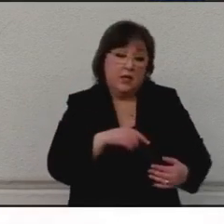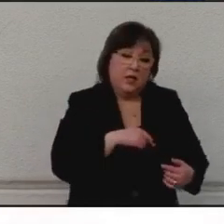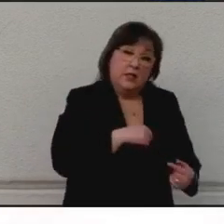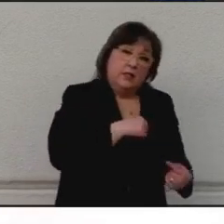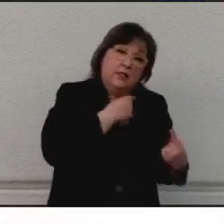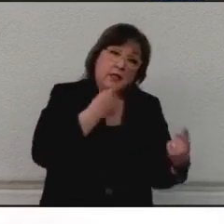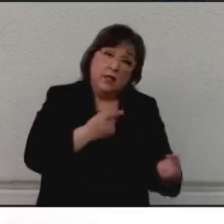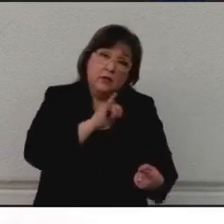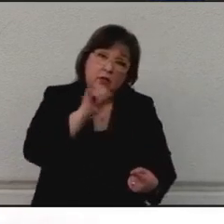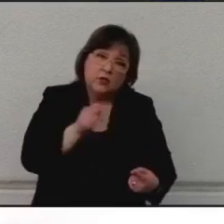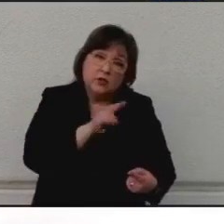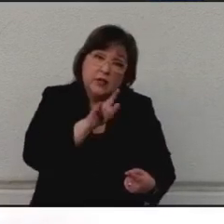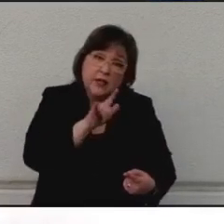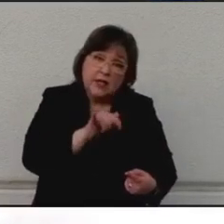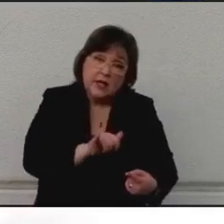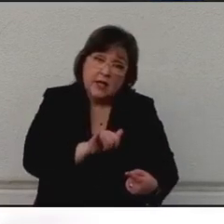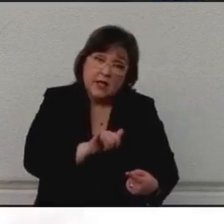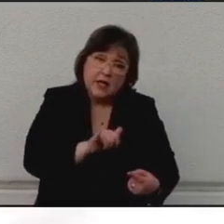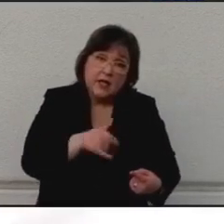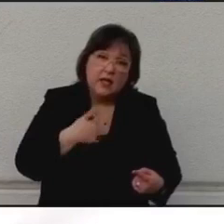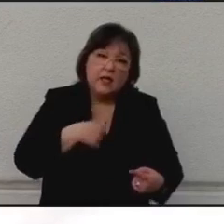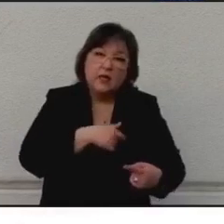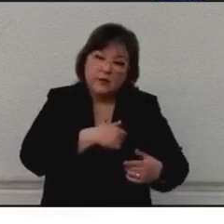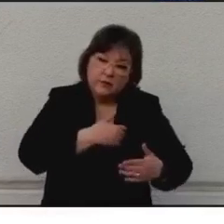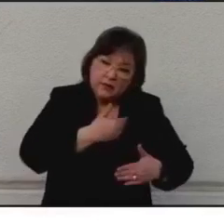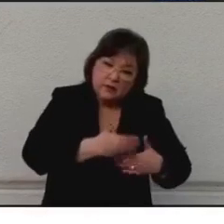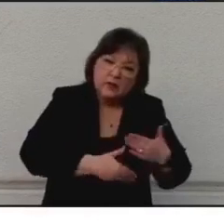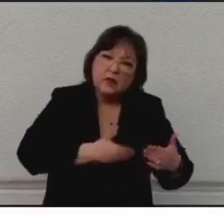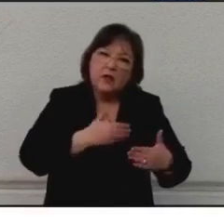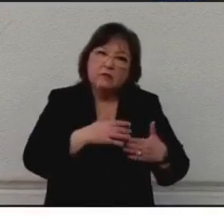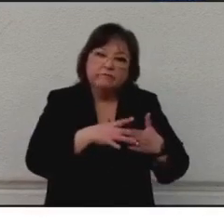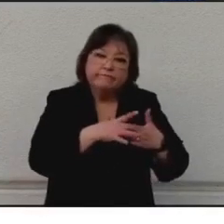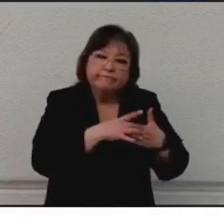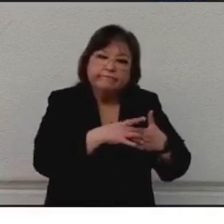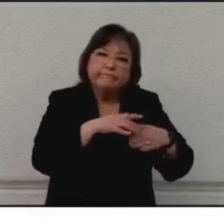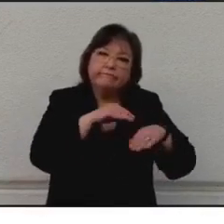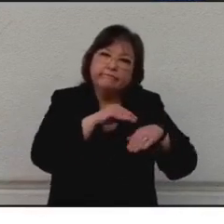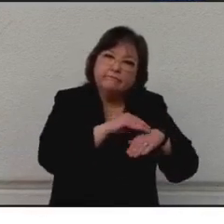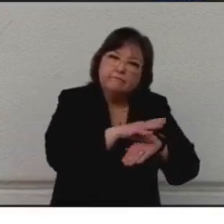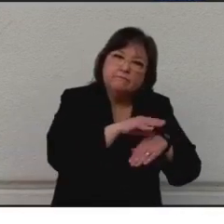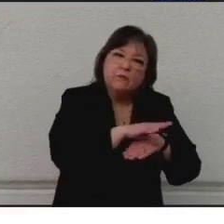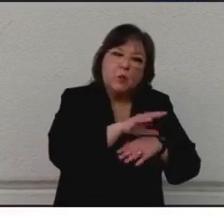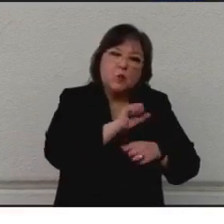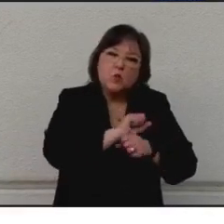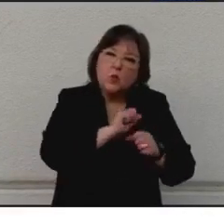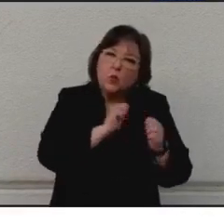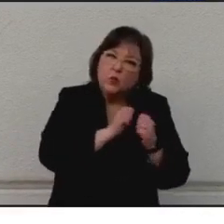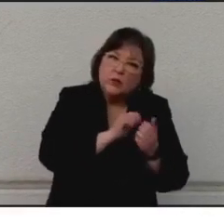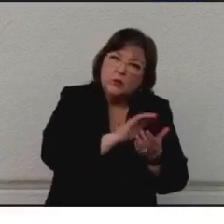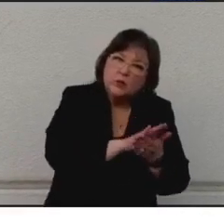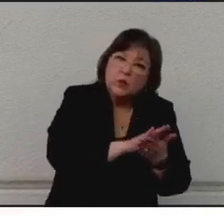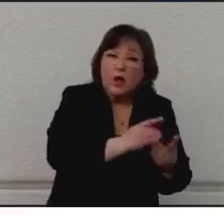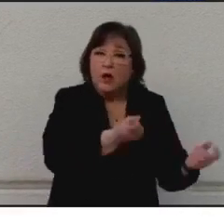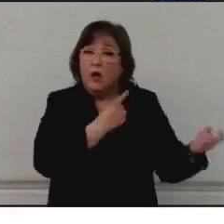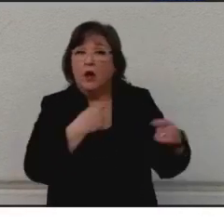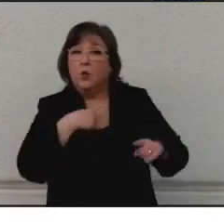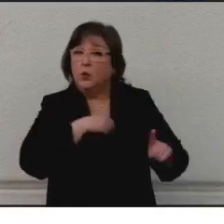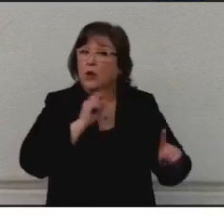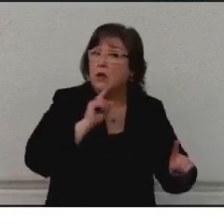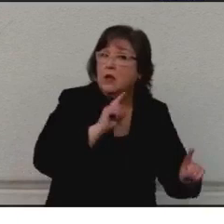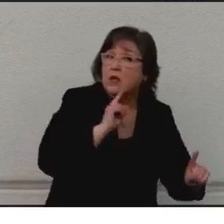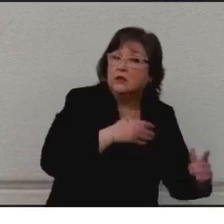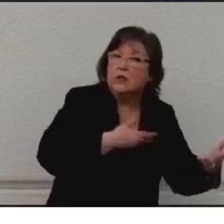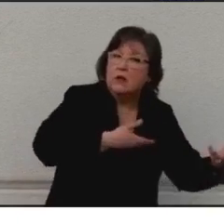on reopening guidance. We have a team that supports schools, answers questions, so that we're